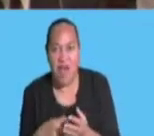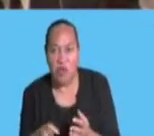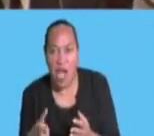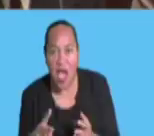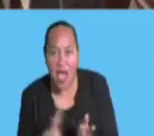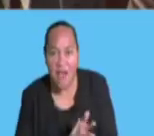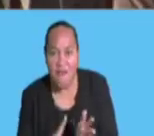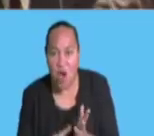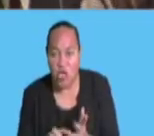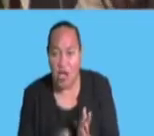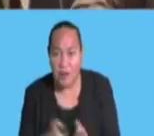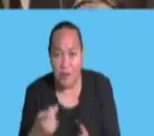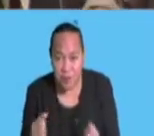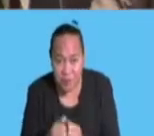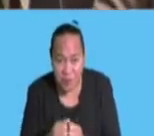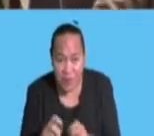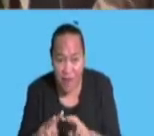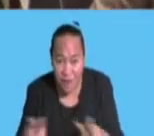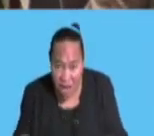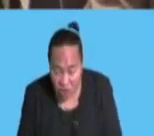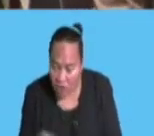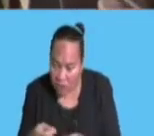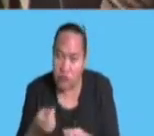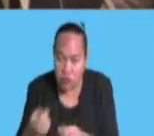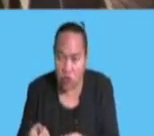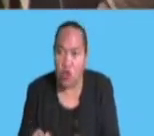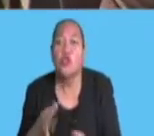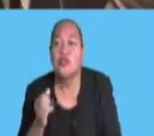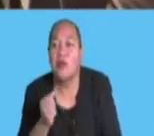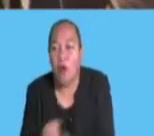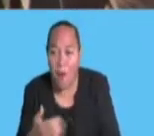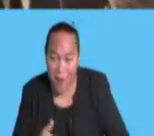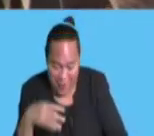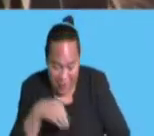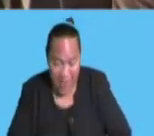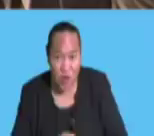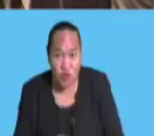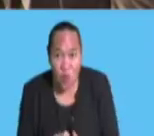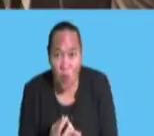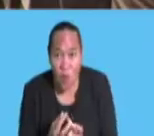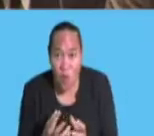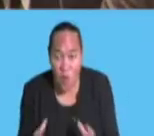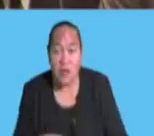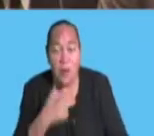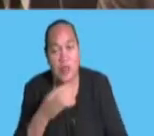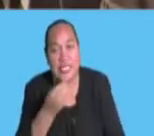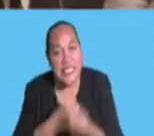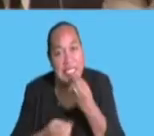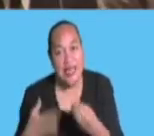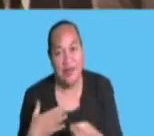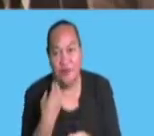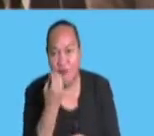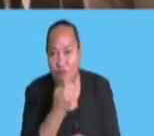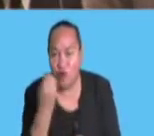get good food so that the baby that is growing inside of her becomes a healthy baby because she's eating good food. That